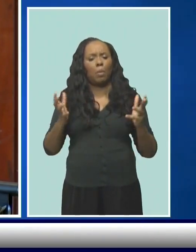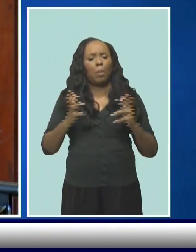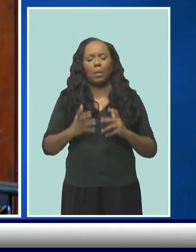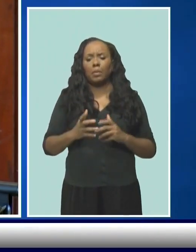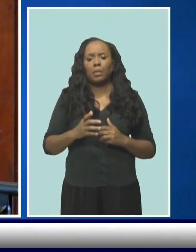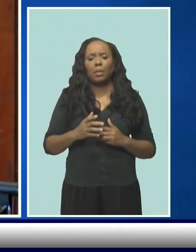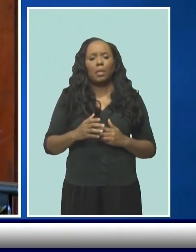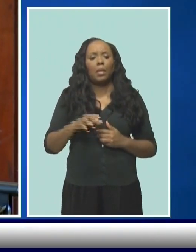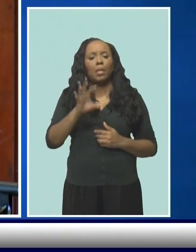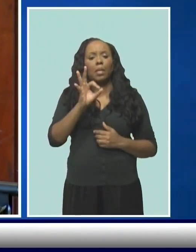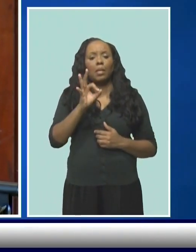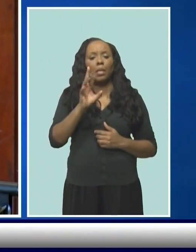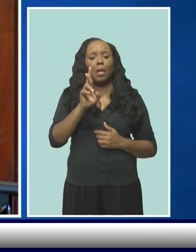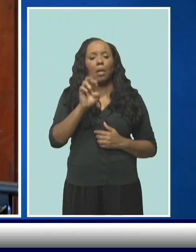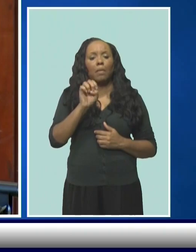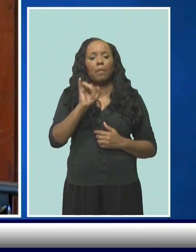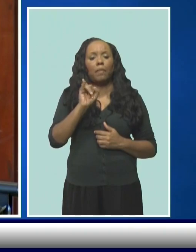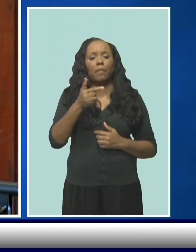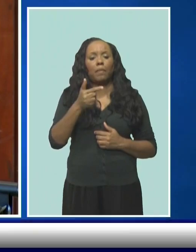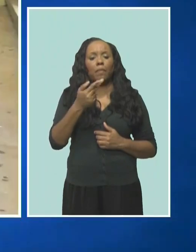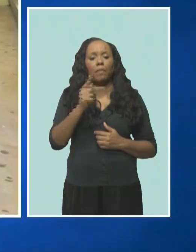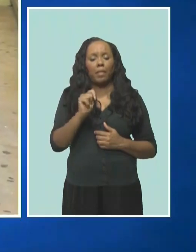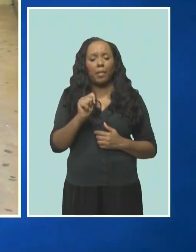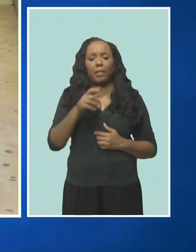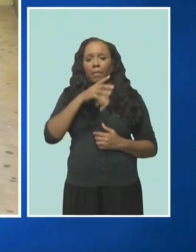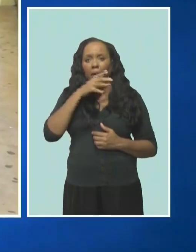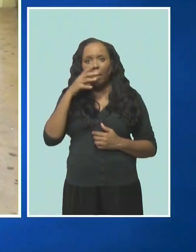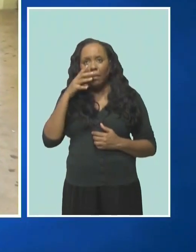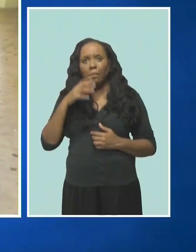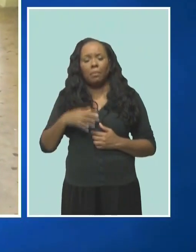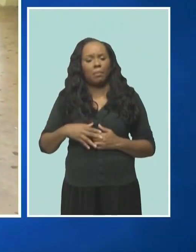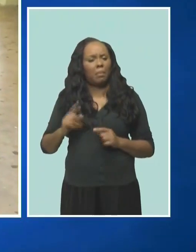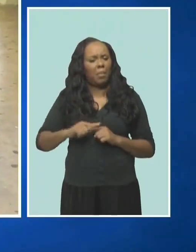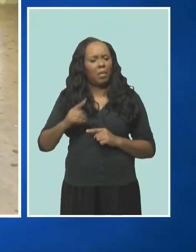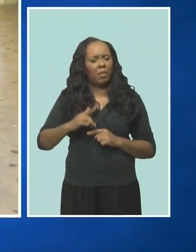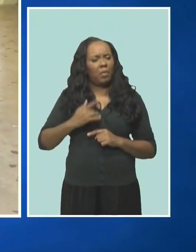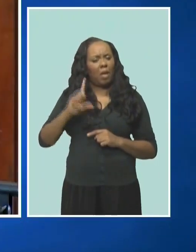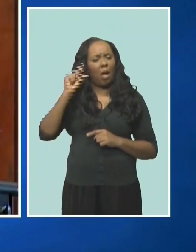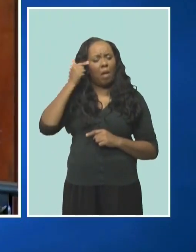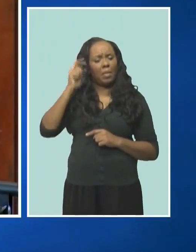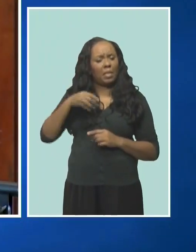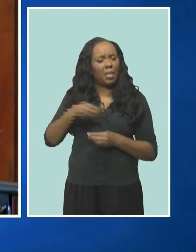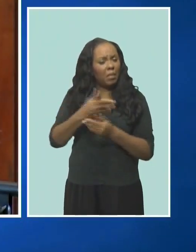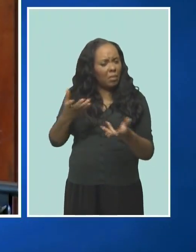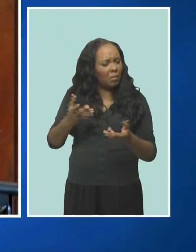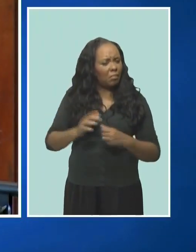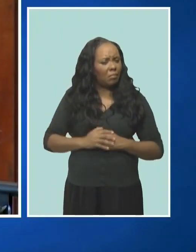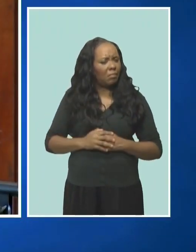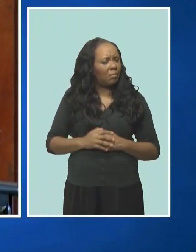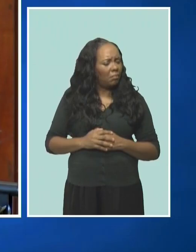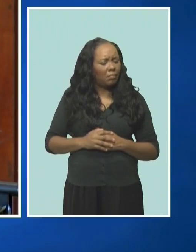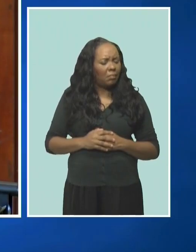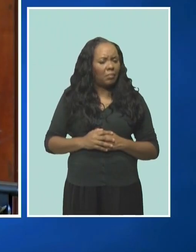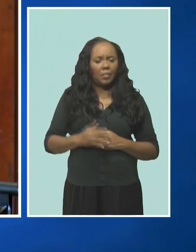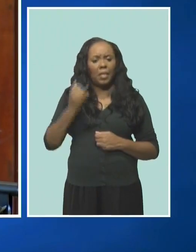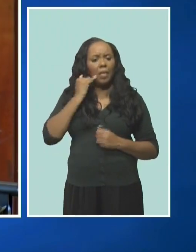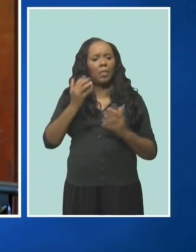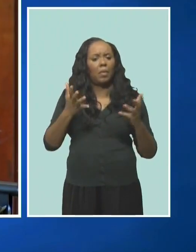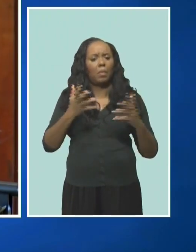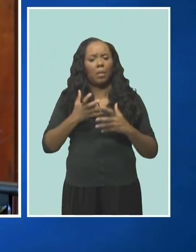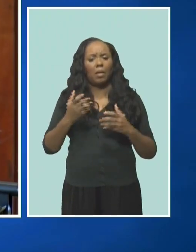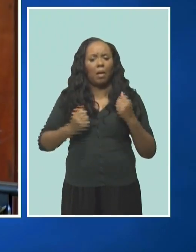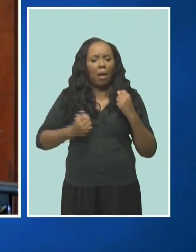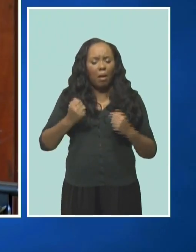done, because if you want a car, you go and purchase the car, and if you want a taxi, you apply for a